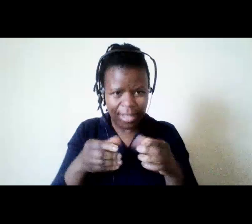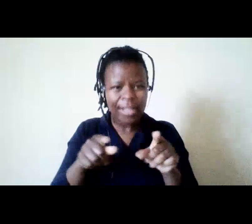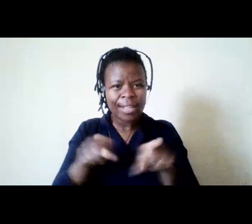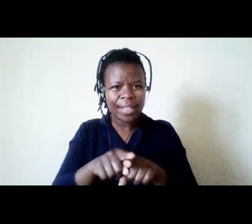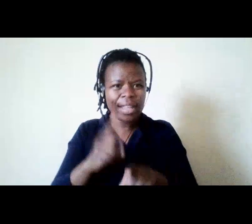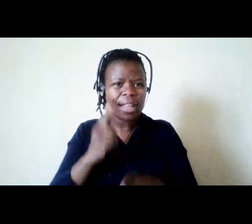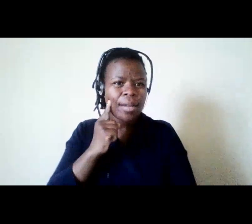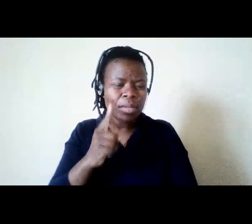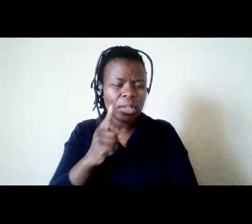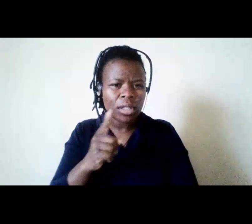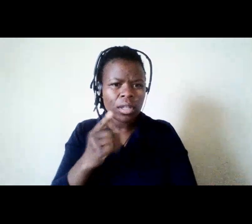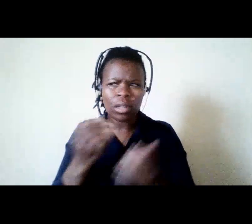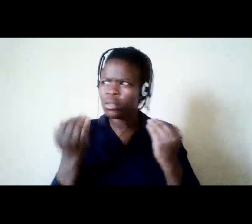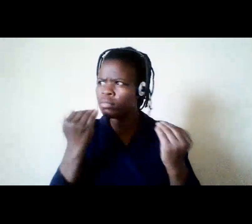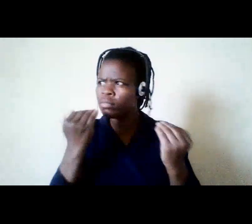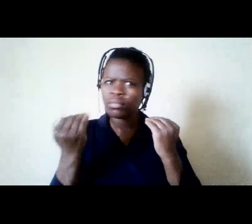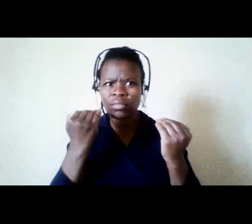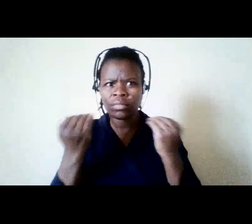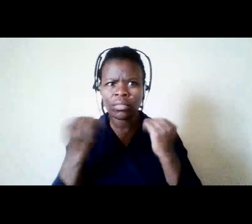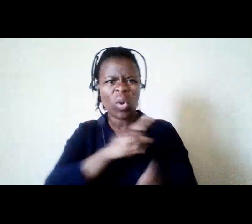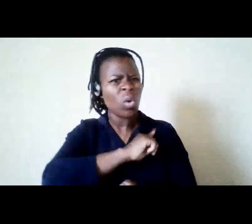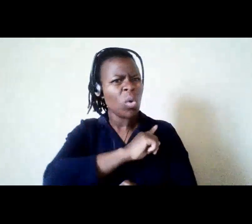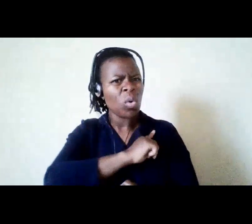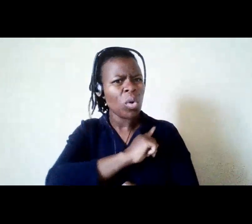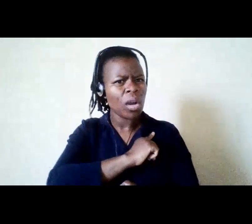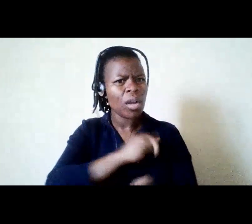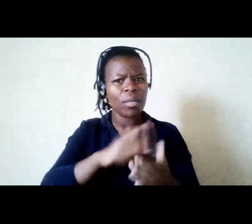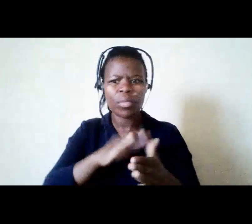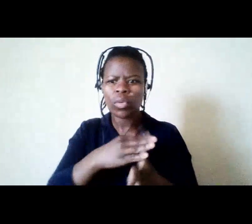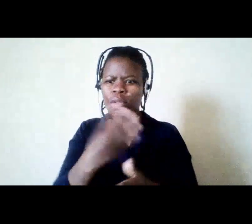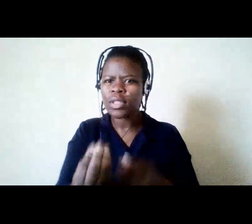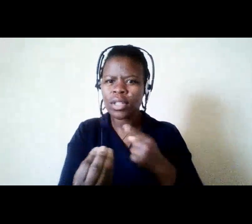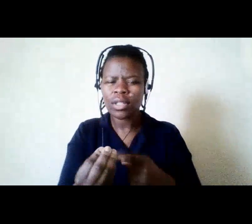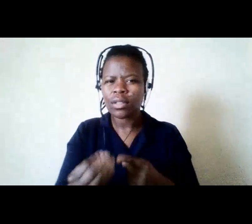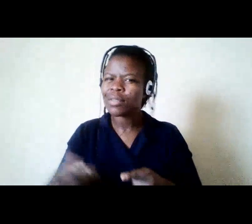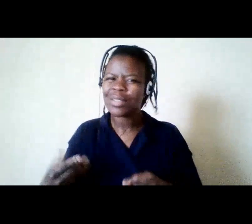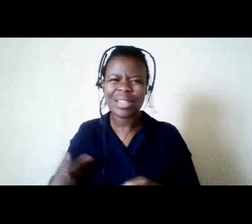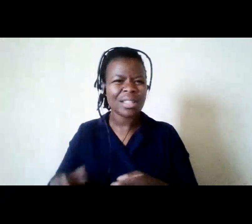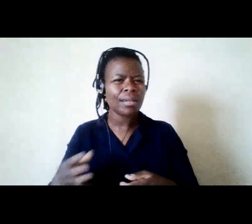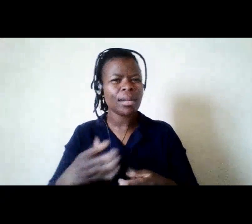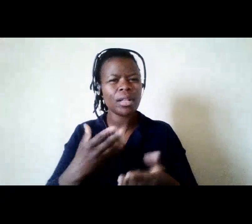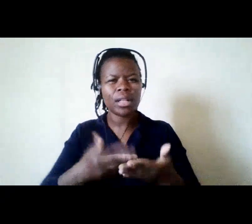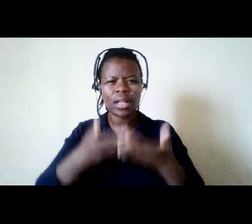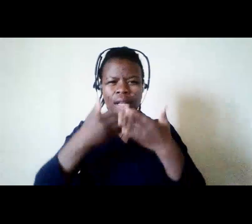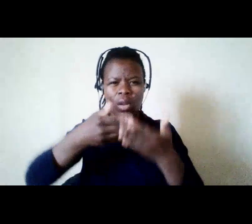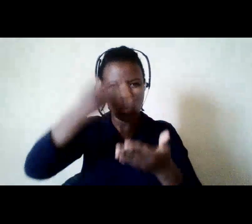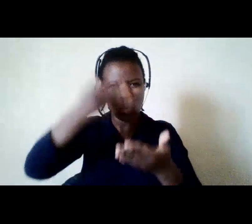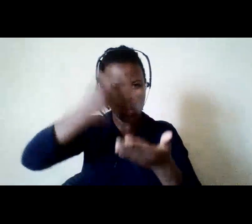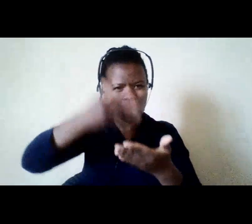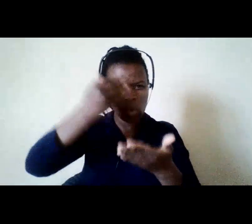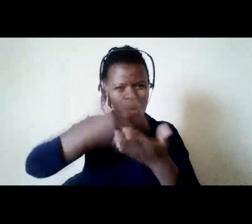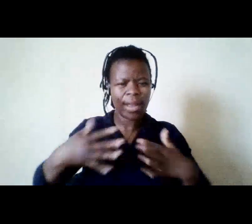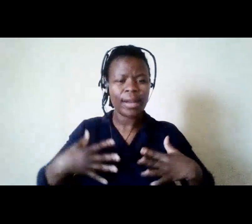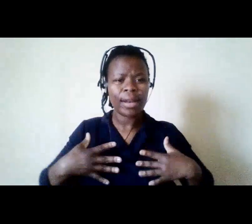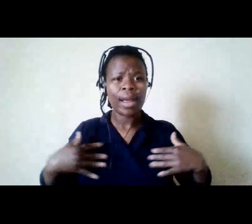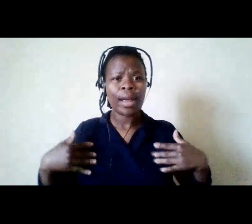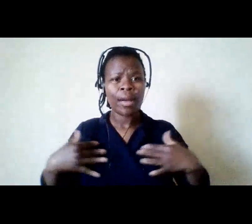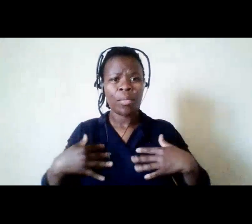frustrated. Was frustrated because the child did not want to learn Braille. The child did not want to learn orientation and